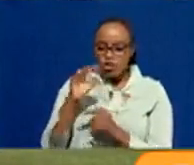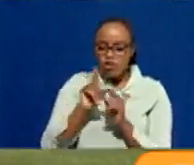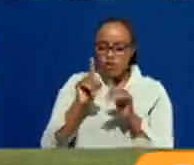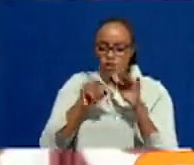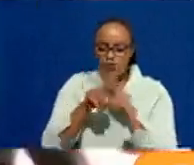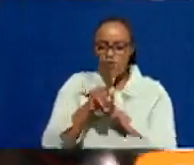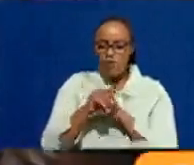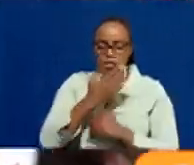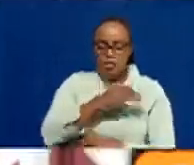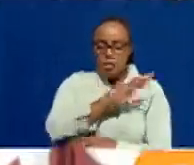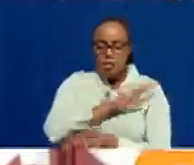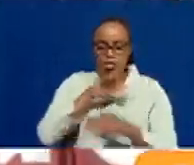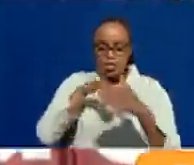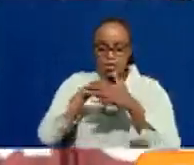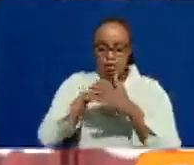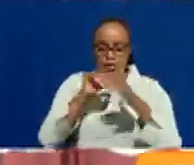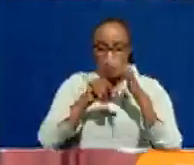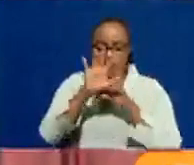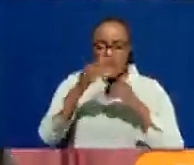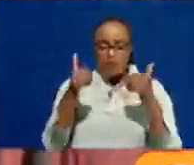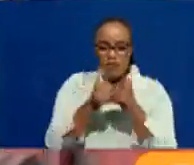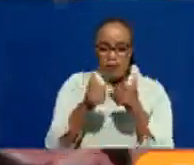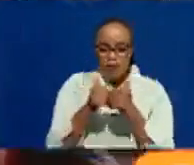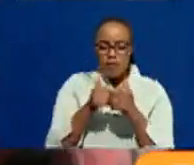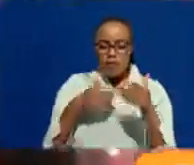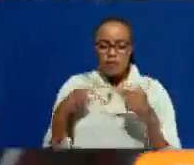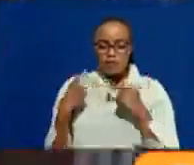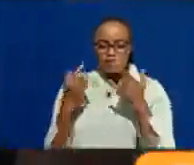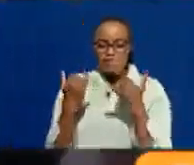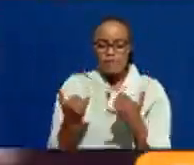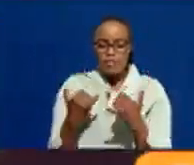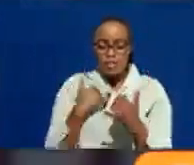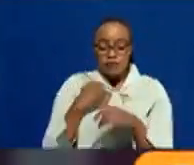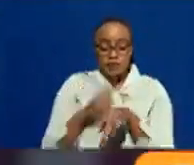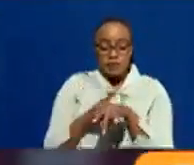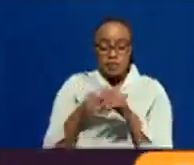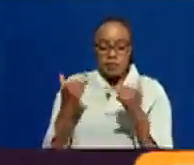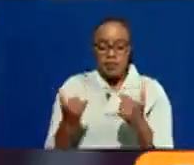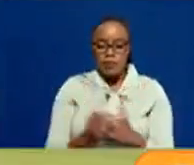Liga goals in 5 matches for Barca so far this season.